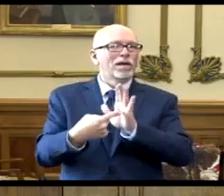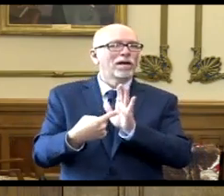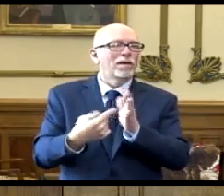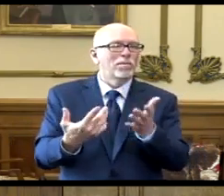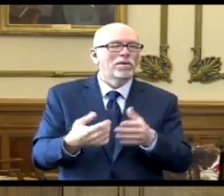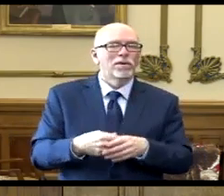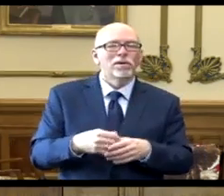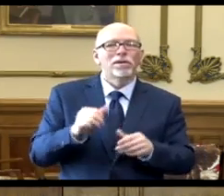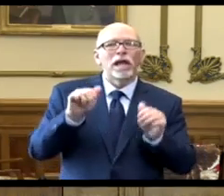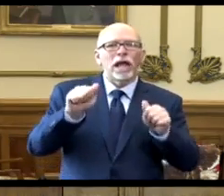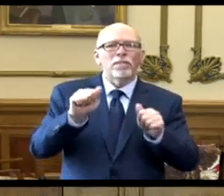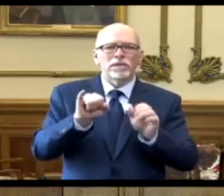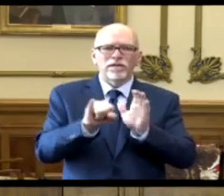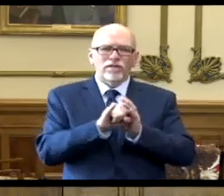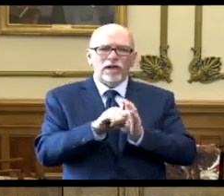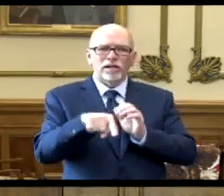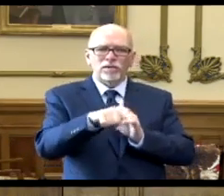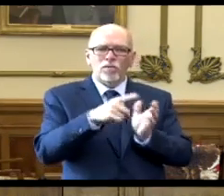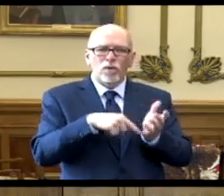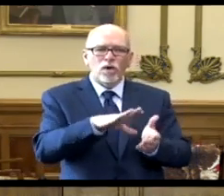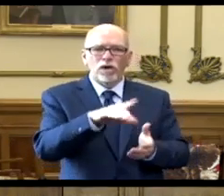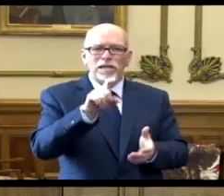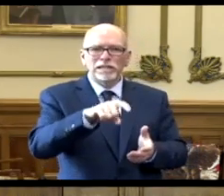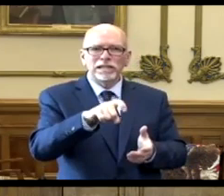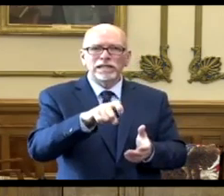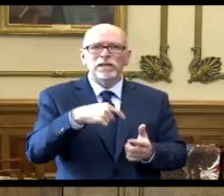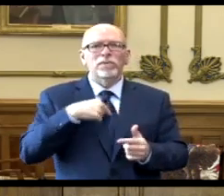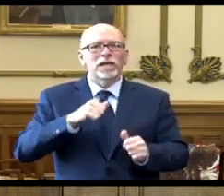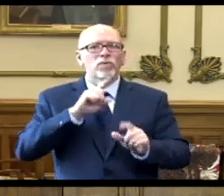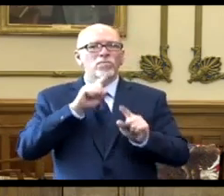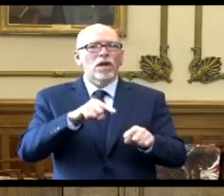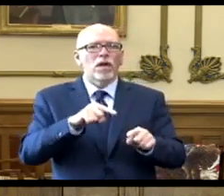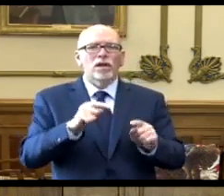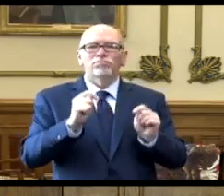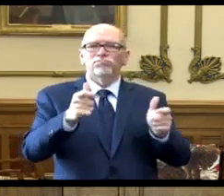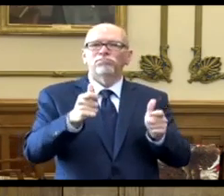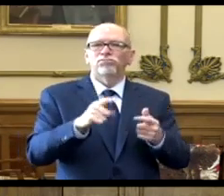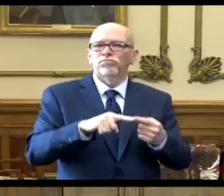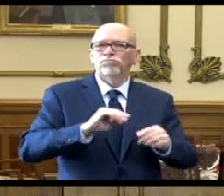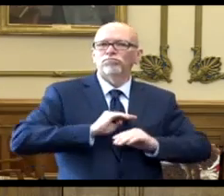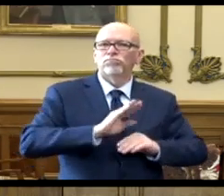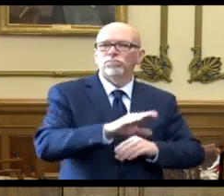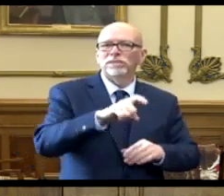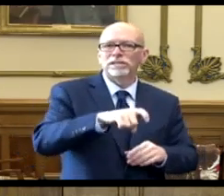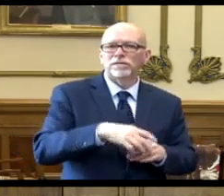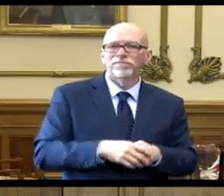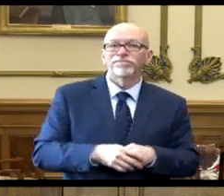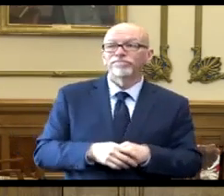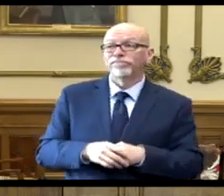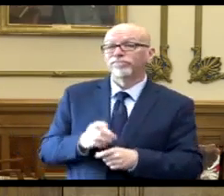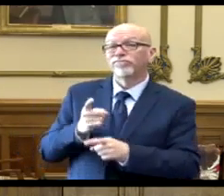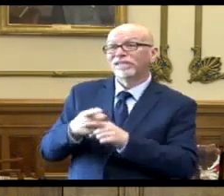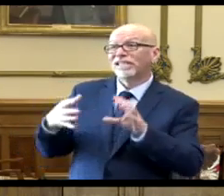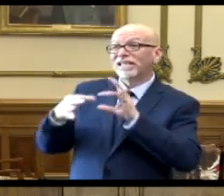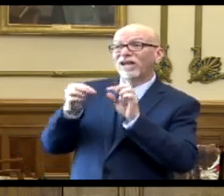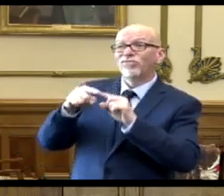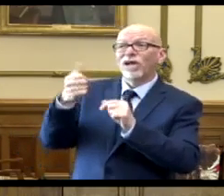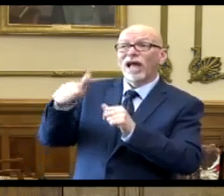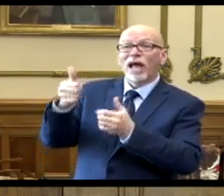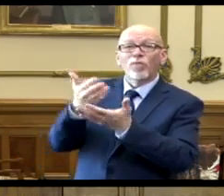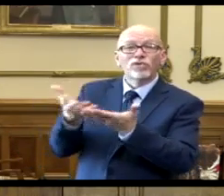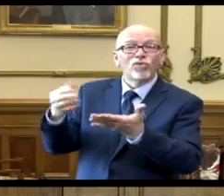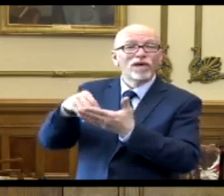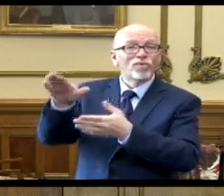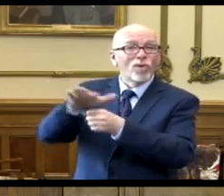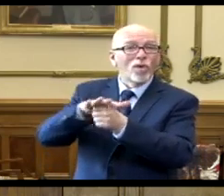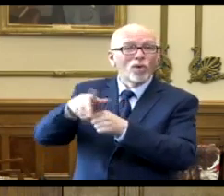and the ability to identify those needs and respond in real time would be critical. Yeah, so that connection to resources at the local level is